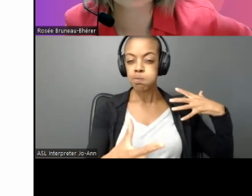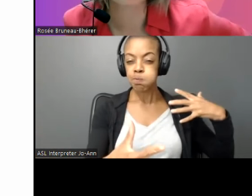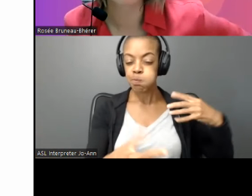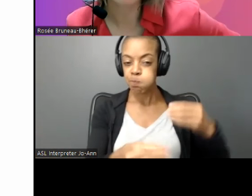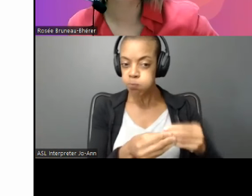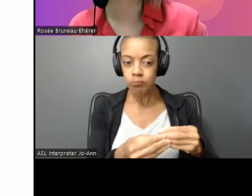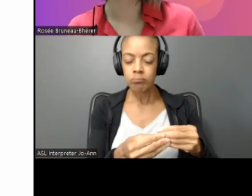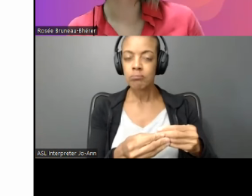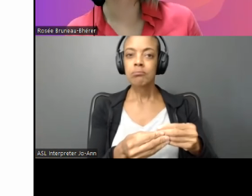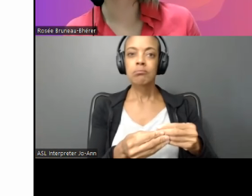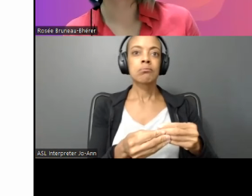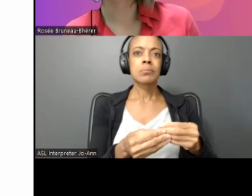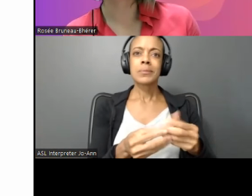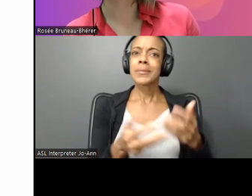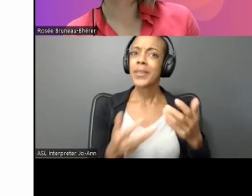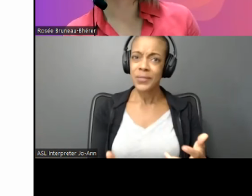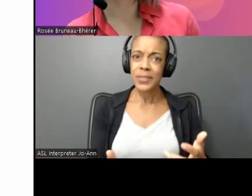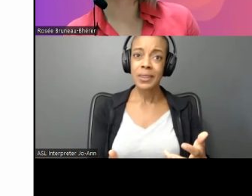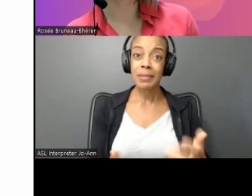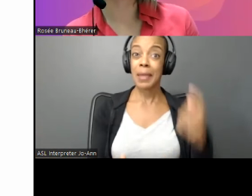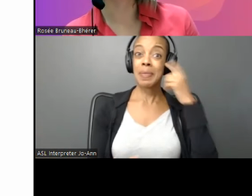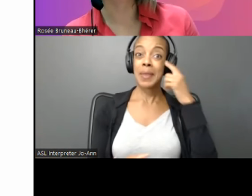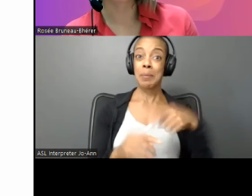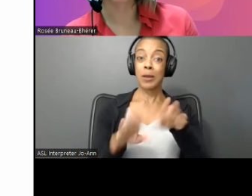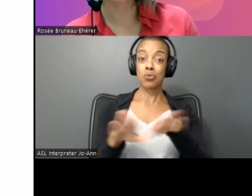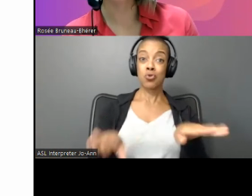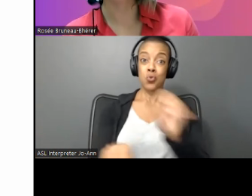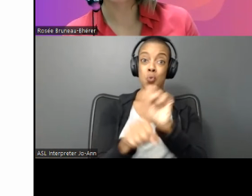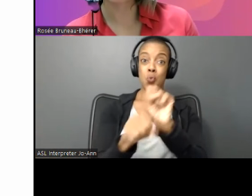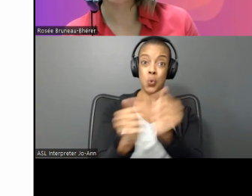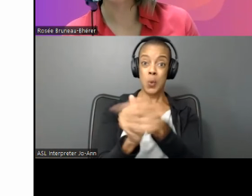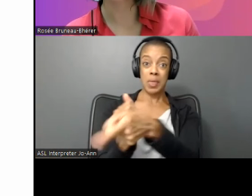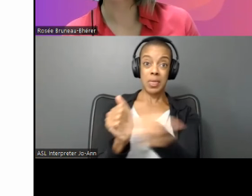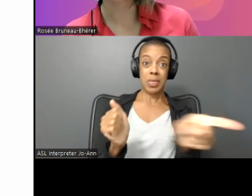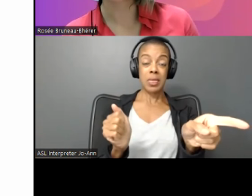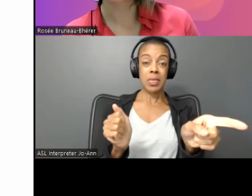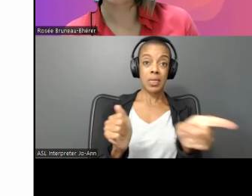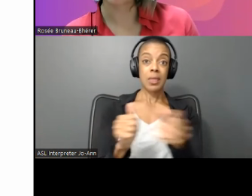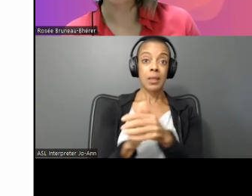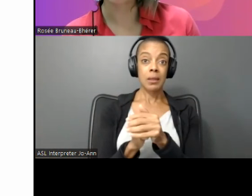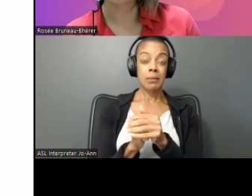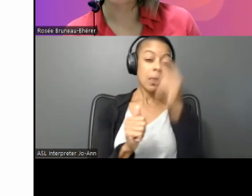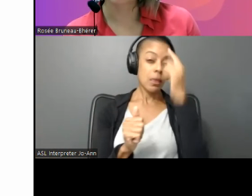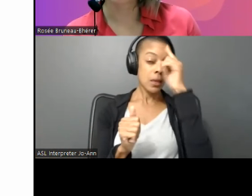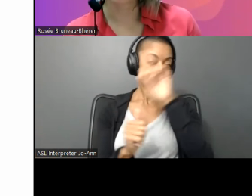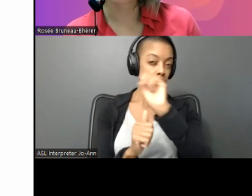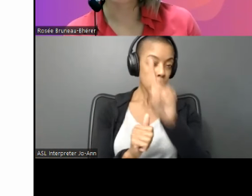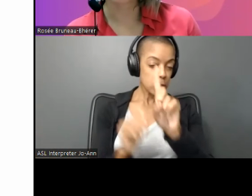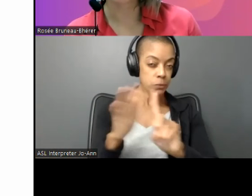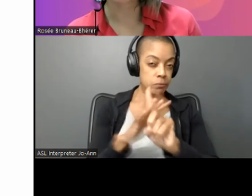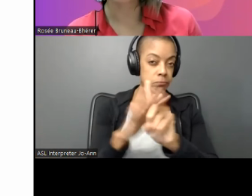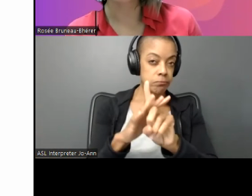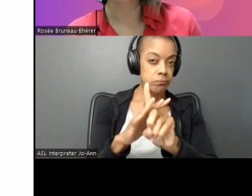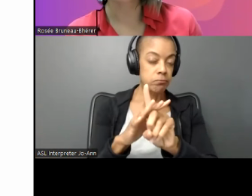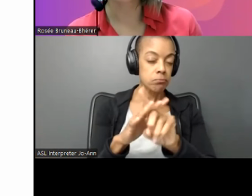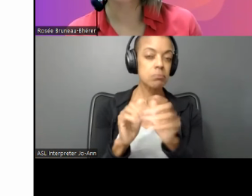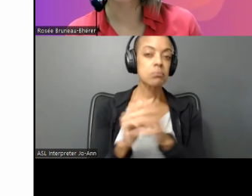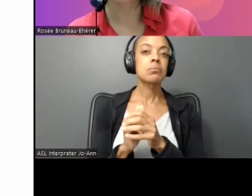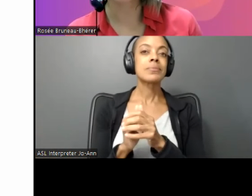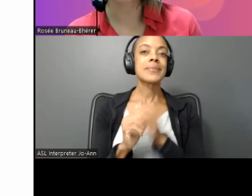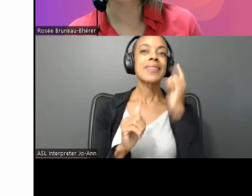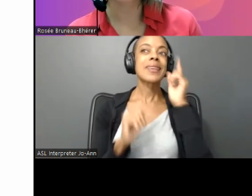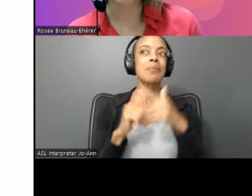and think of this first question that comes up and not the last question. Think about what they've